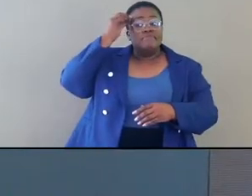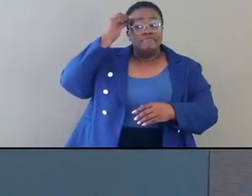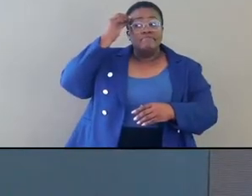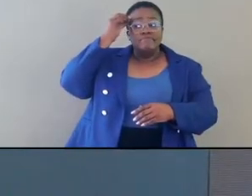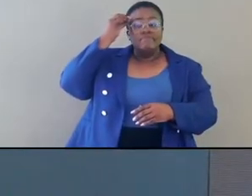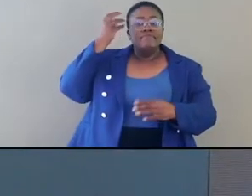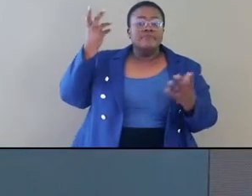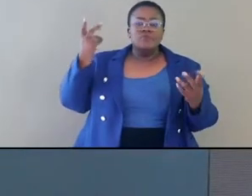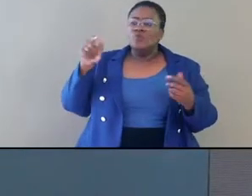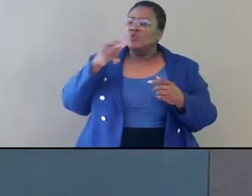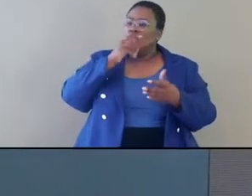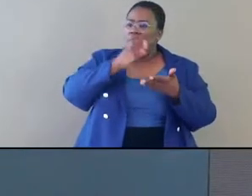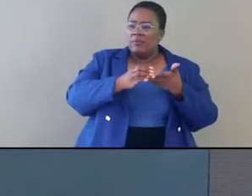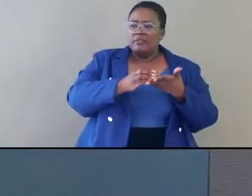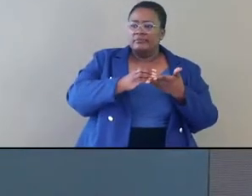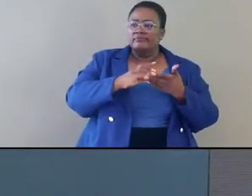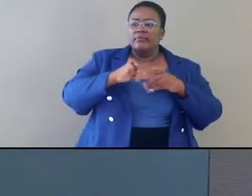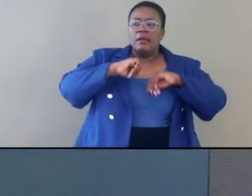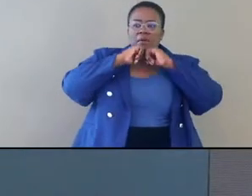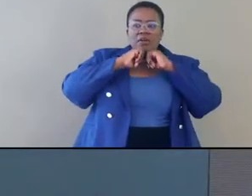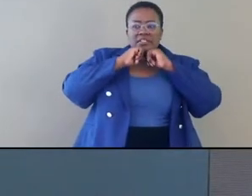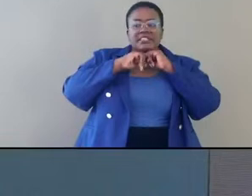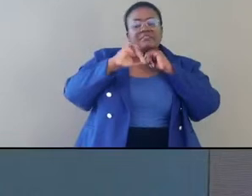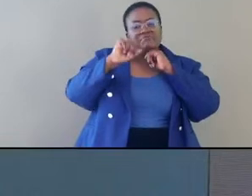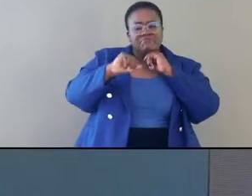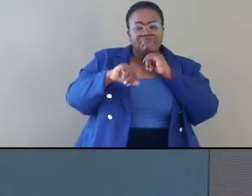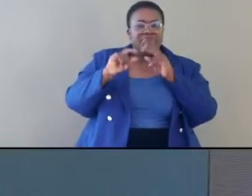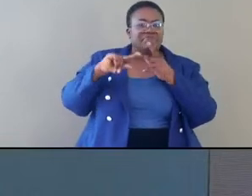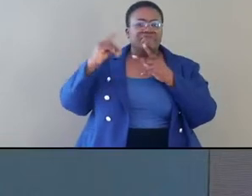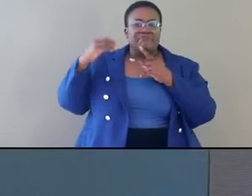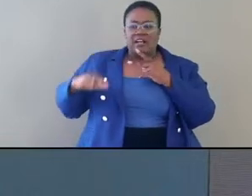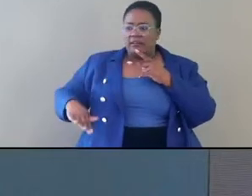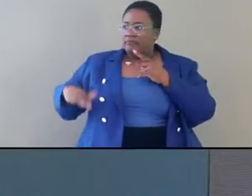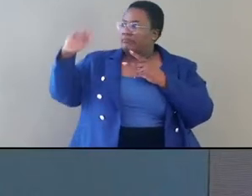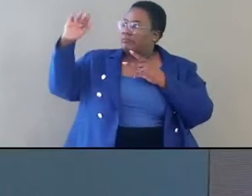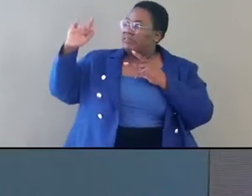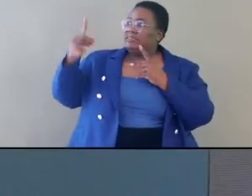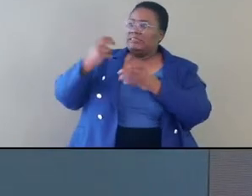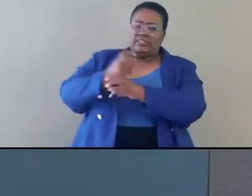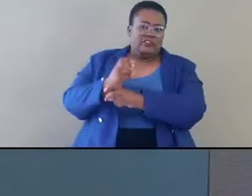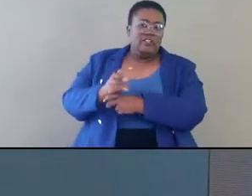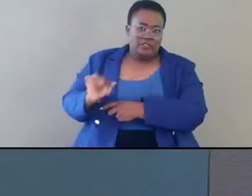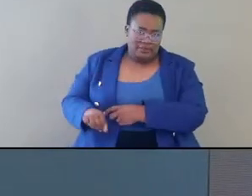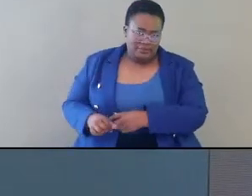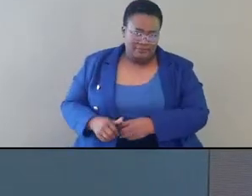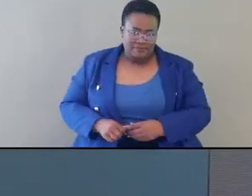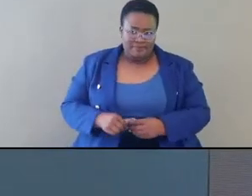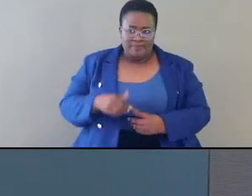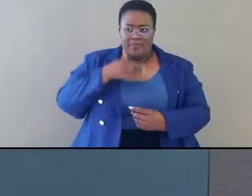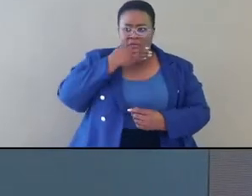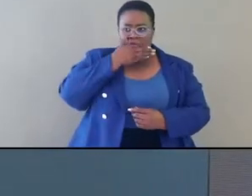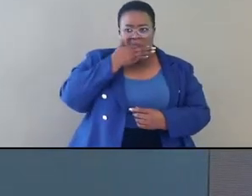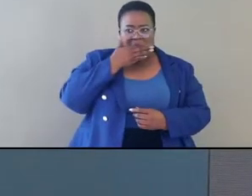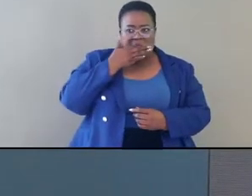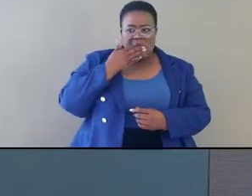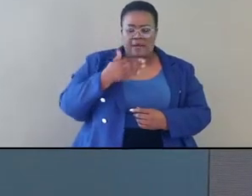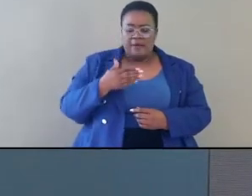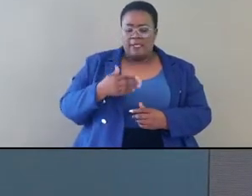you confirm that parenting is hard right and adulting is very hard brilliant I think